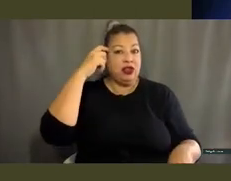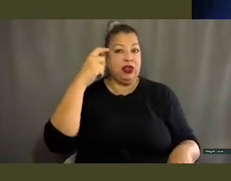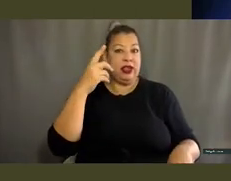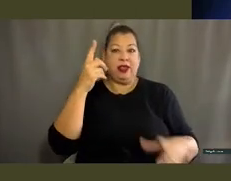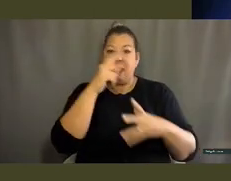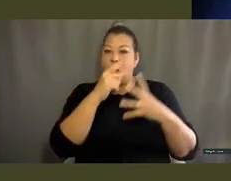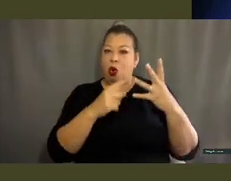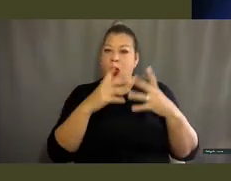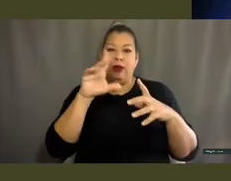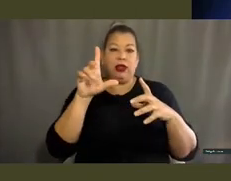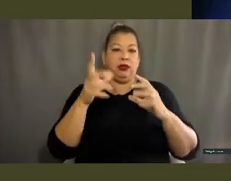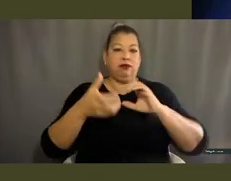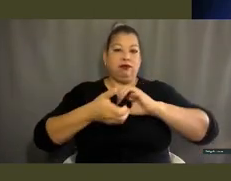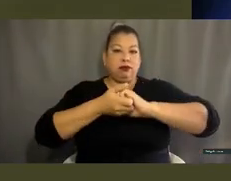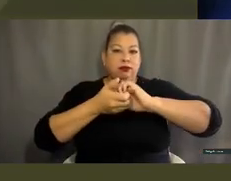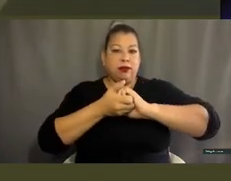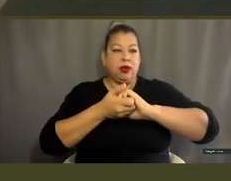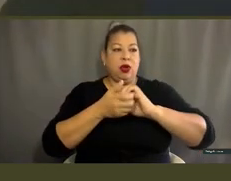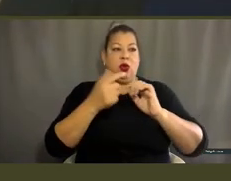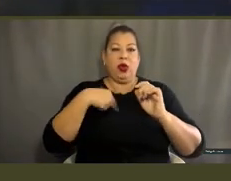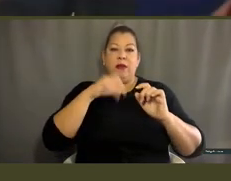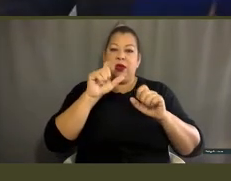that farmers should possess.